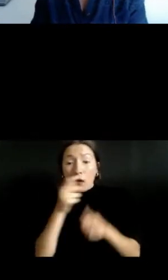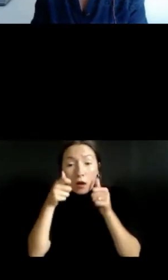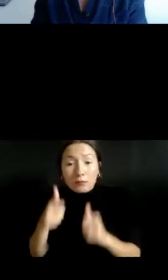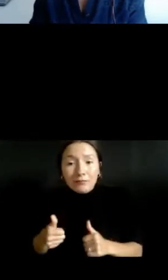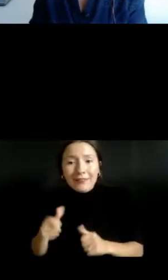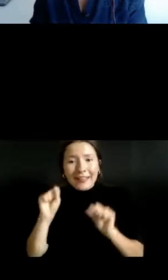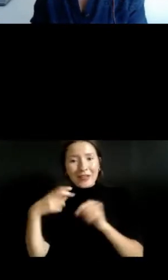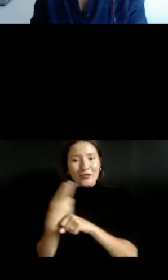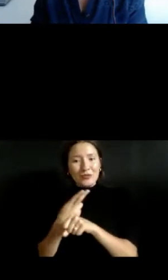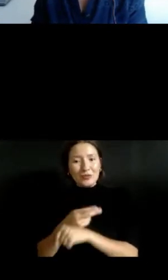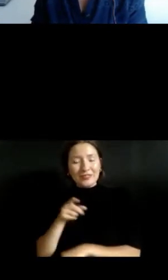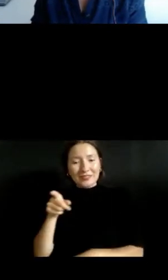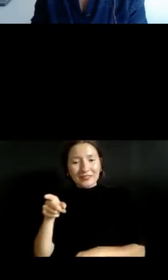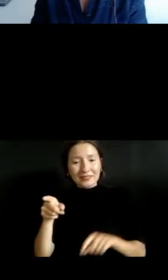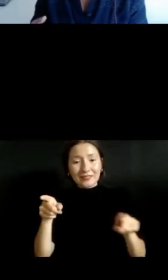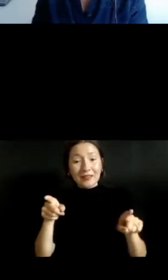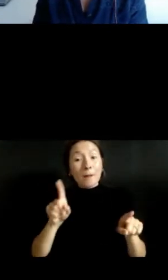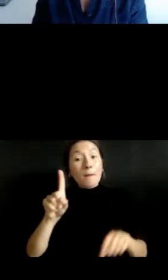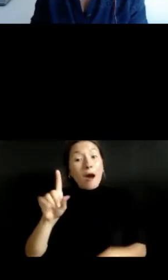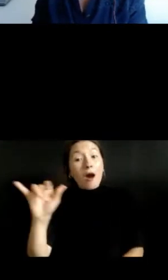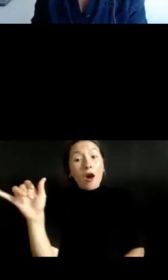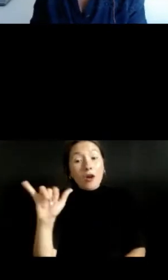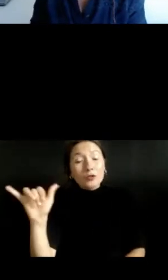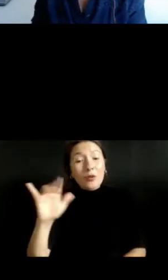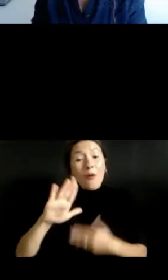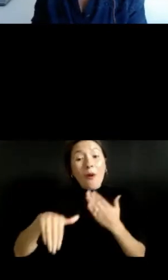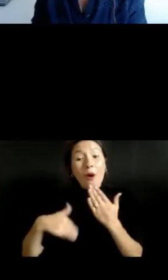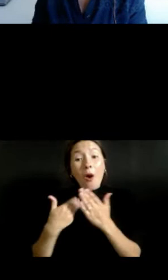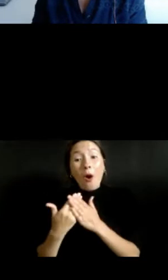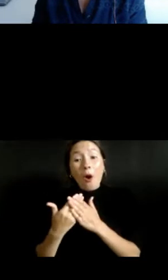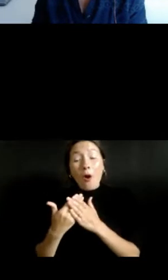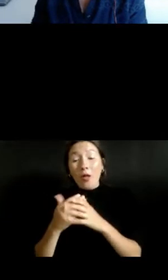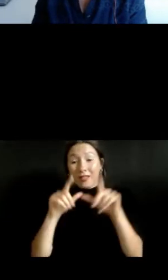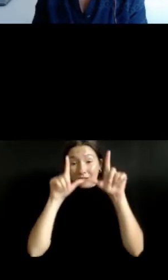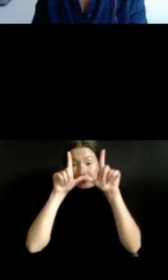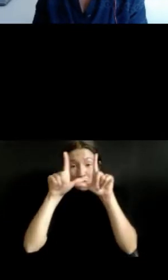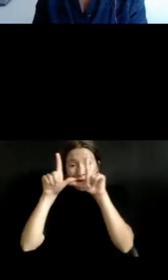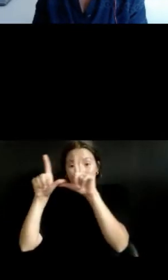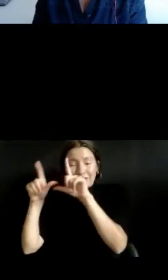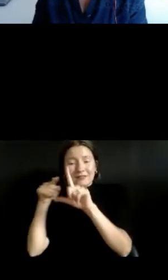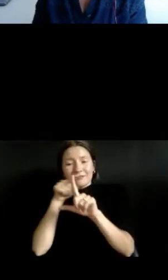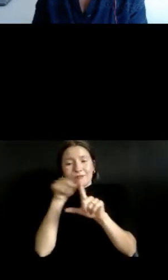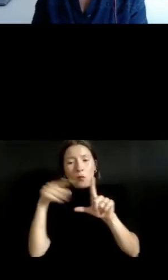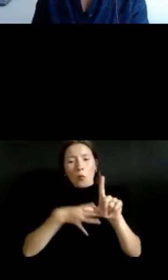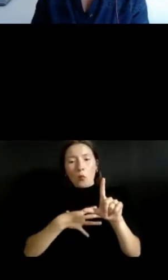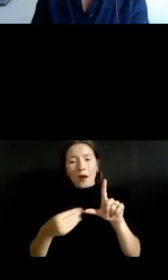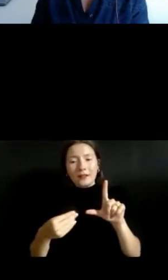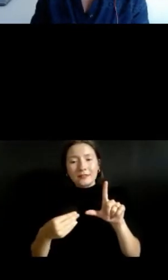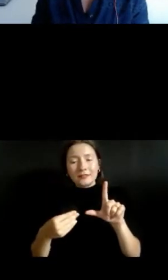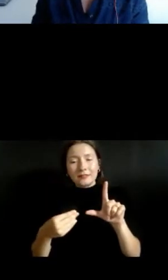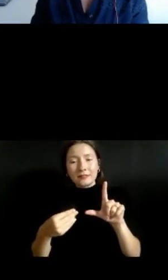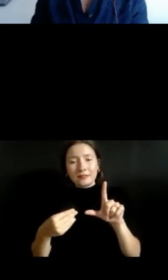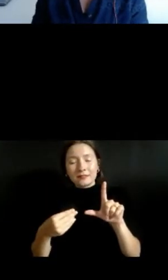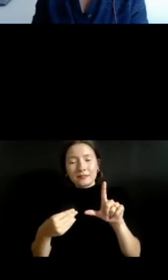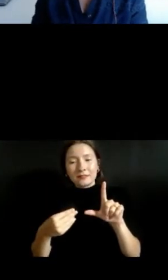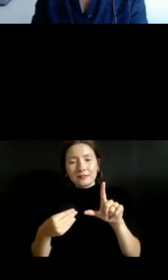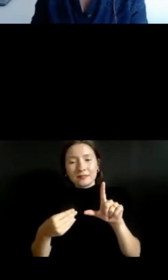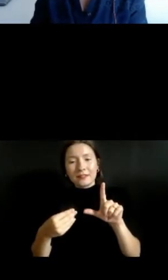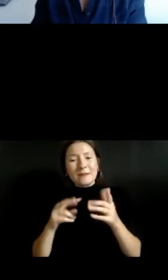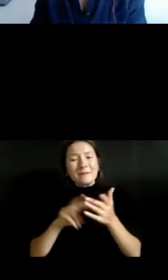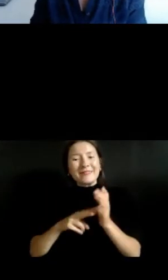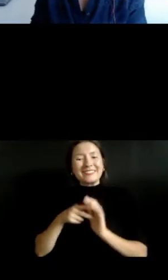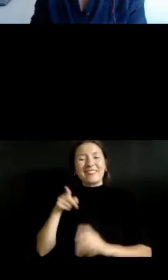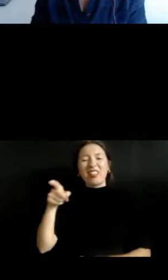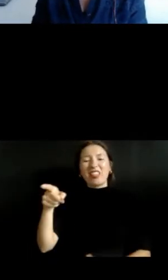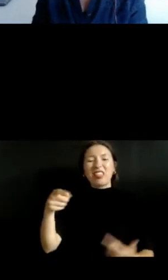white, and that makes it a really poor experience for someone who is visual. And that's exactly what happens when we strip out any